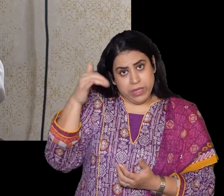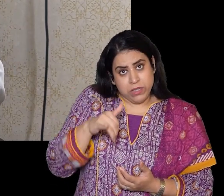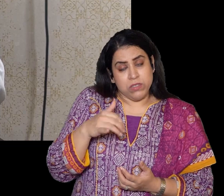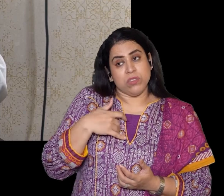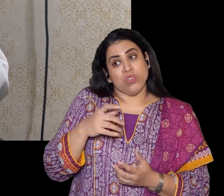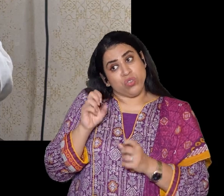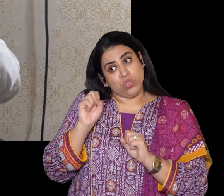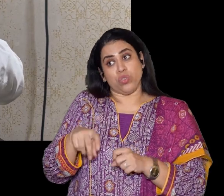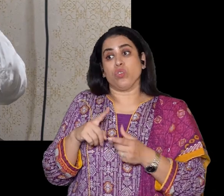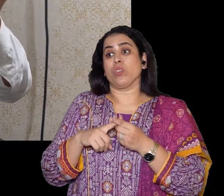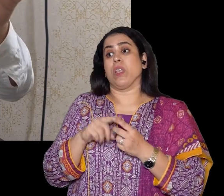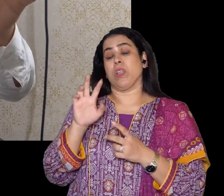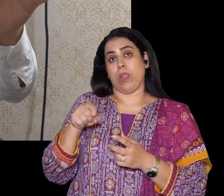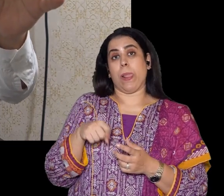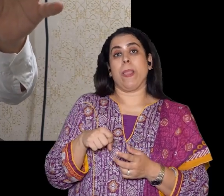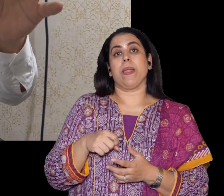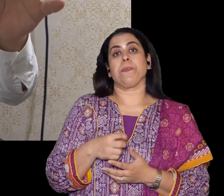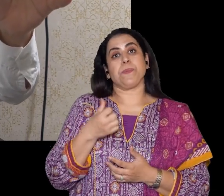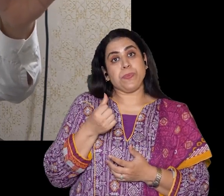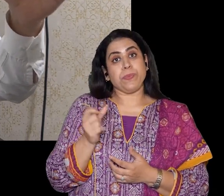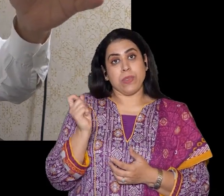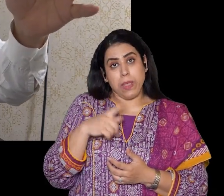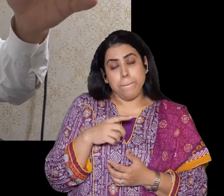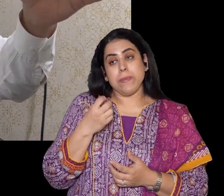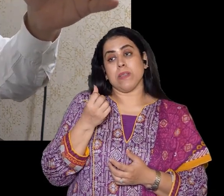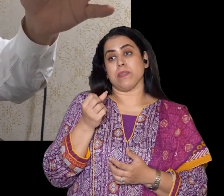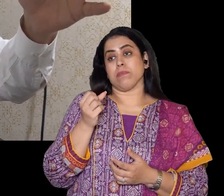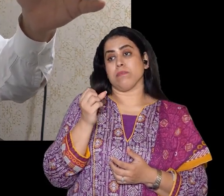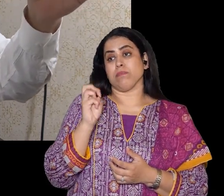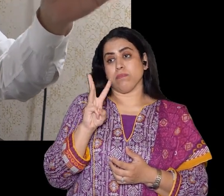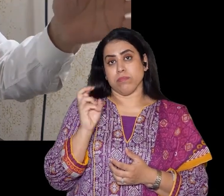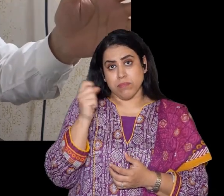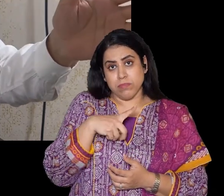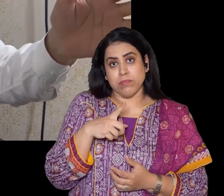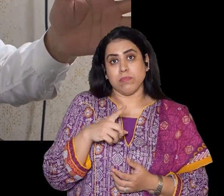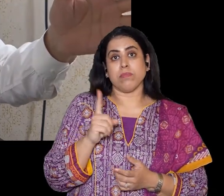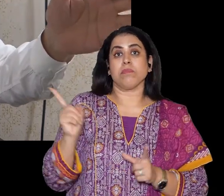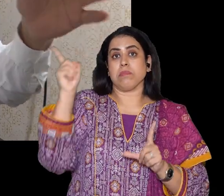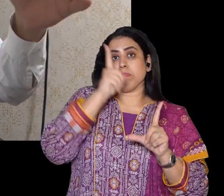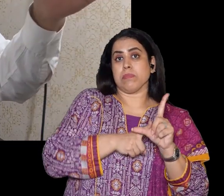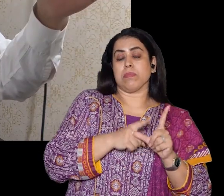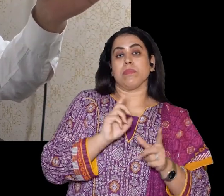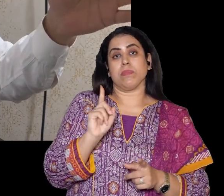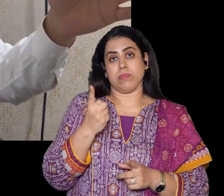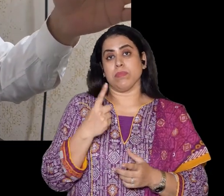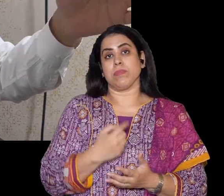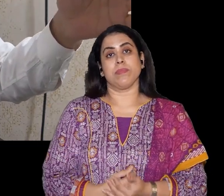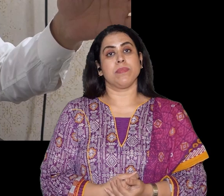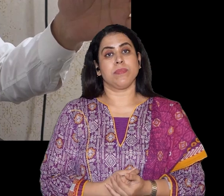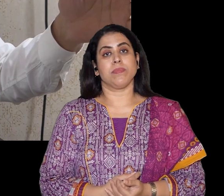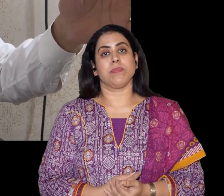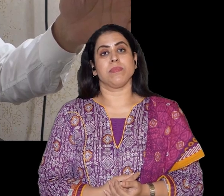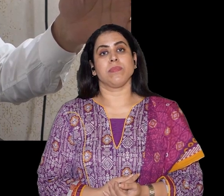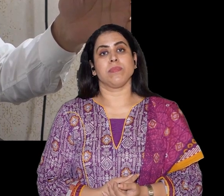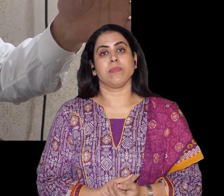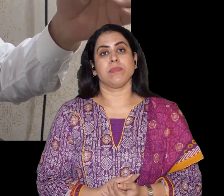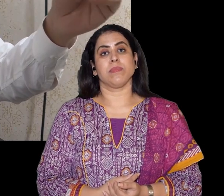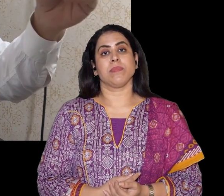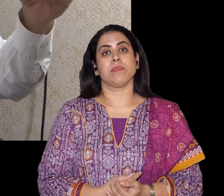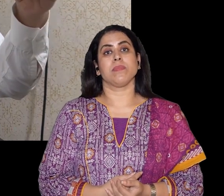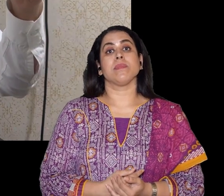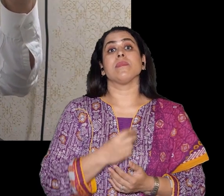diabetes control, and they should come back and see us in 6 months, 3 months, or a year's time. That is the first part of the